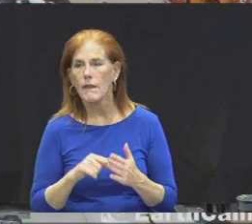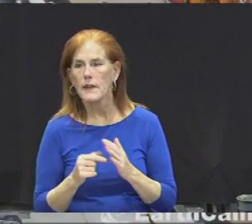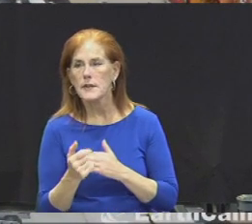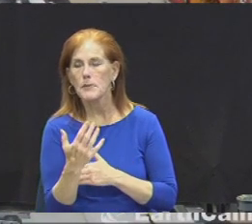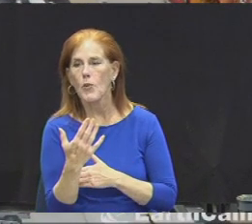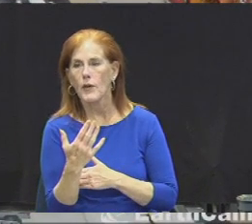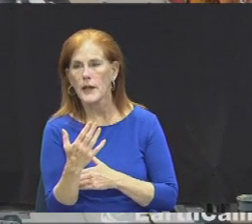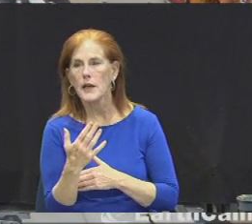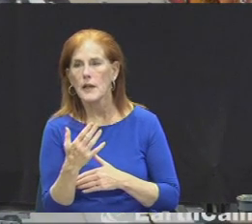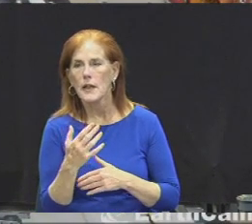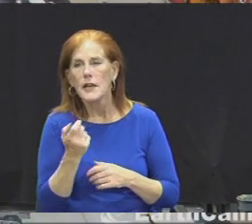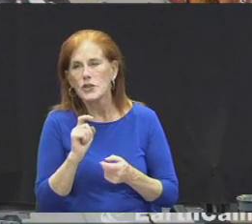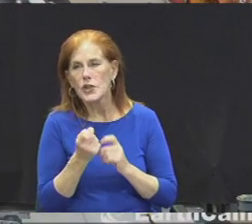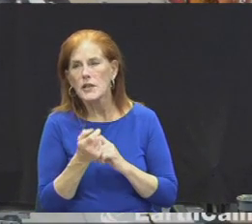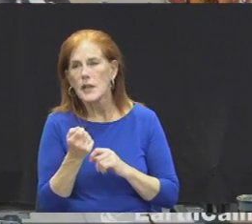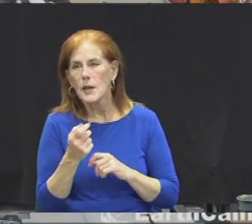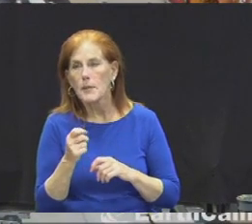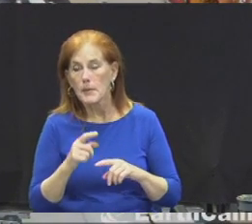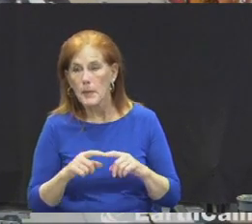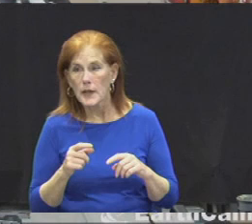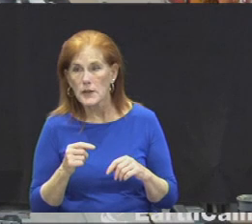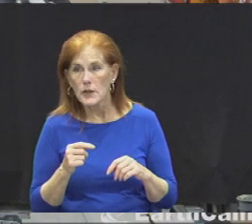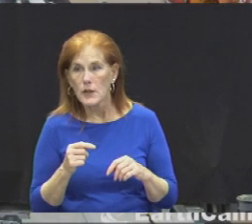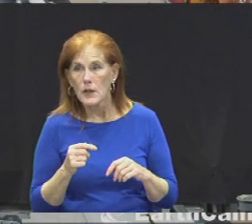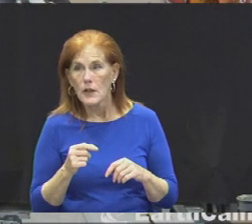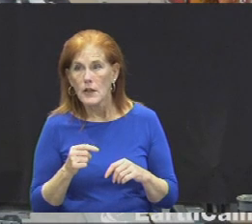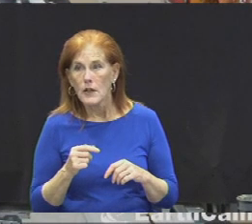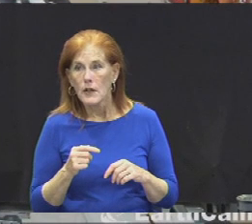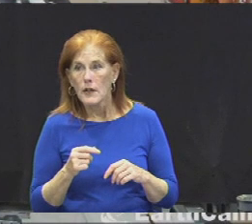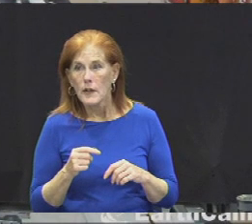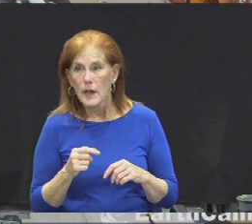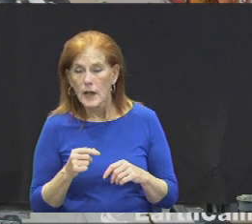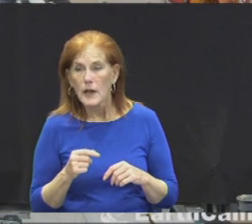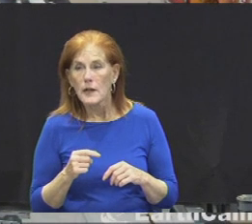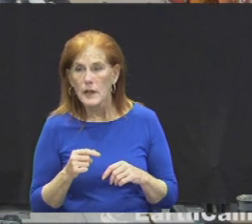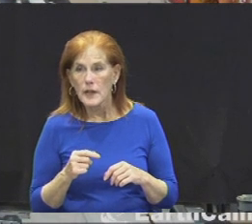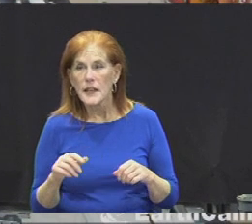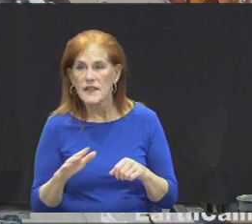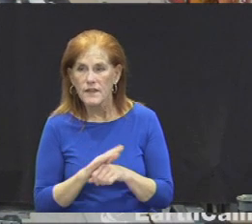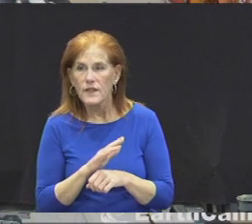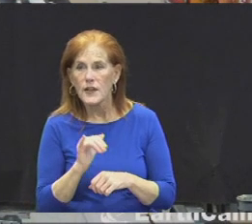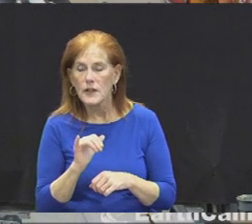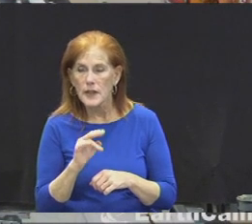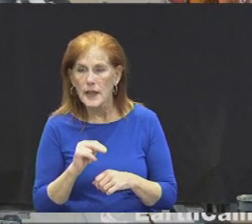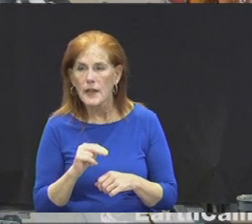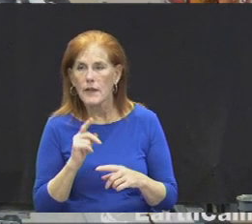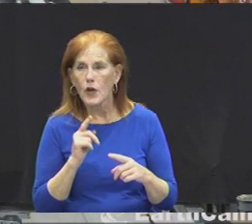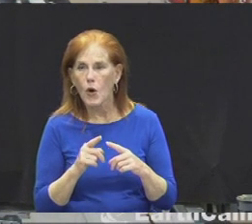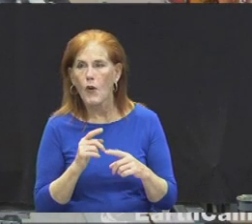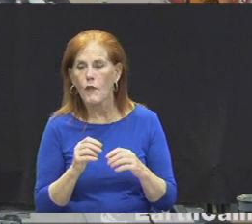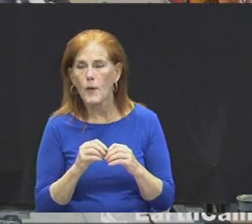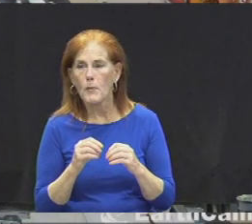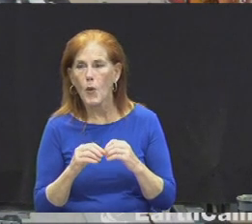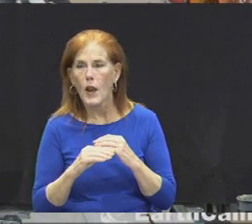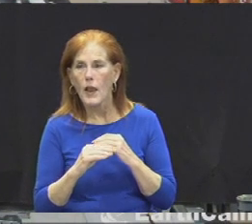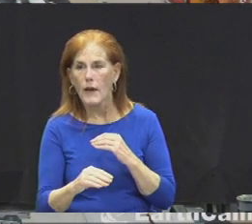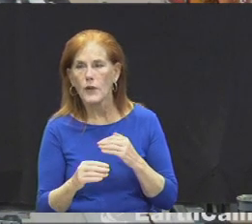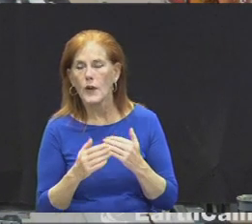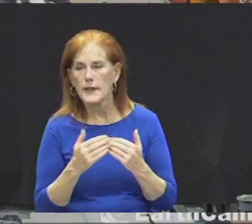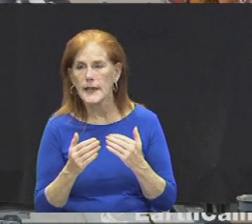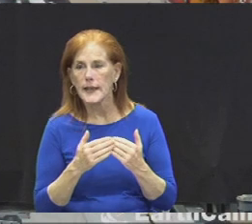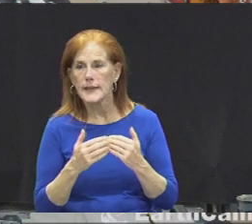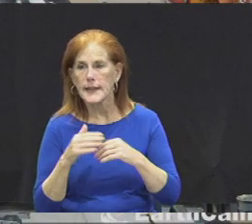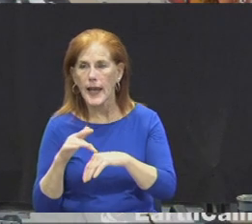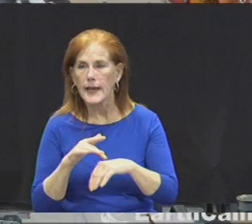morning. The camera view has changed a little bit, but you can see we've substantially filled in here with the kind of the same goal of making that level and easy to